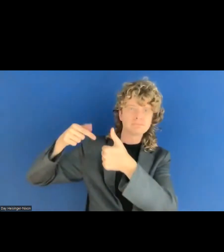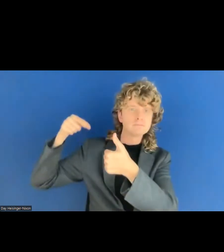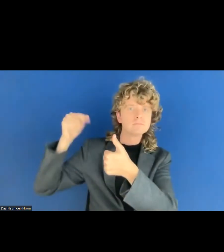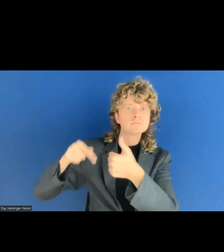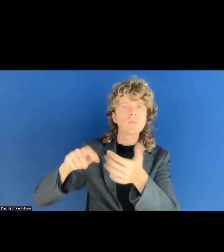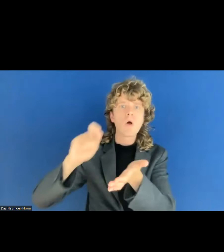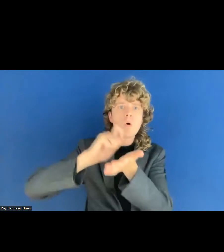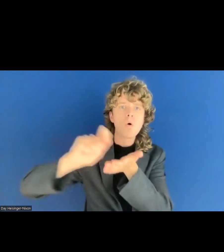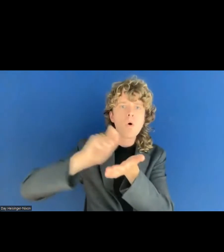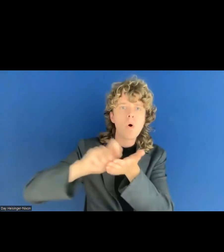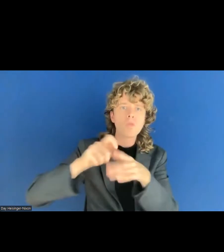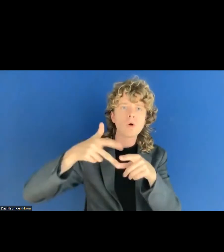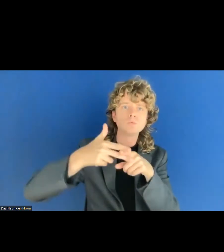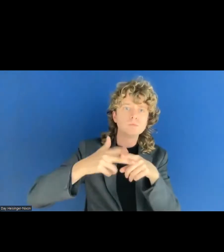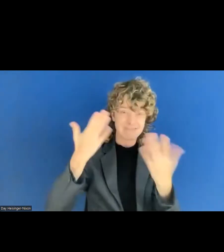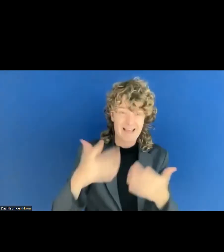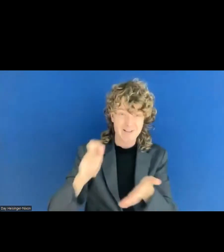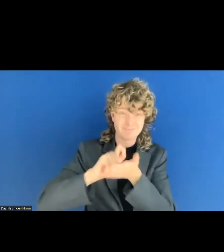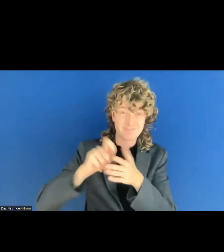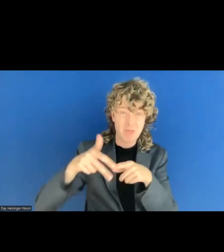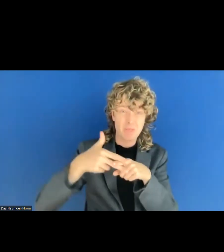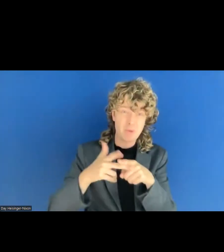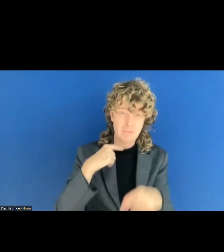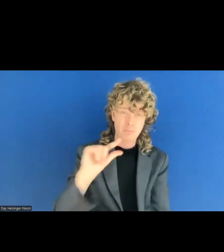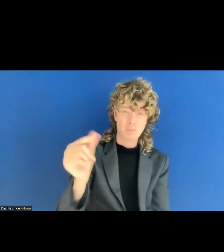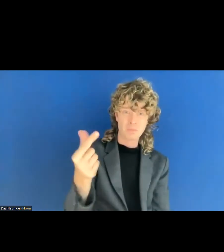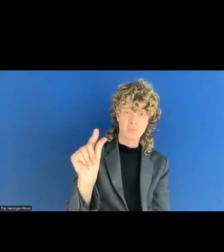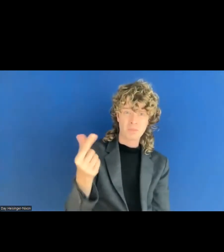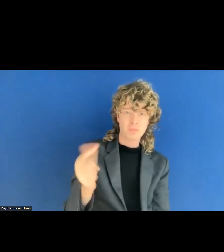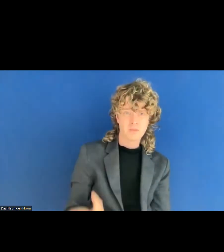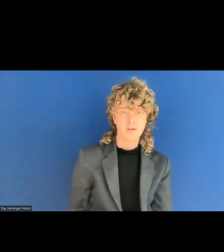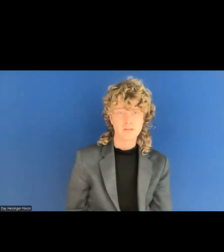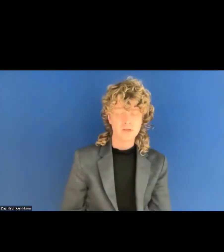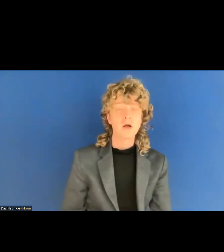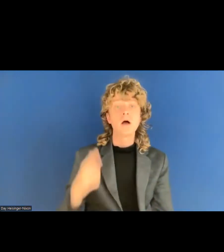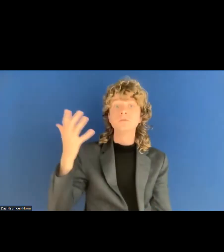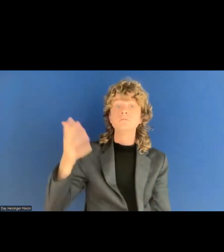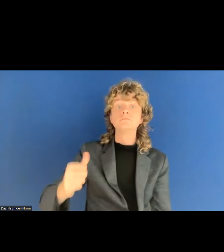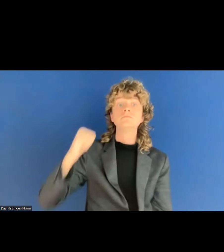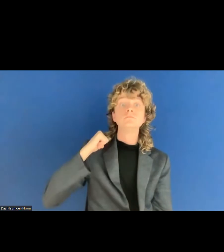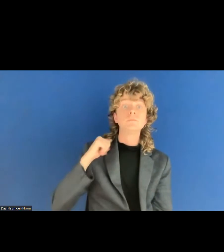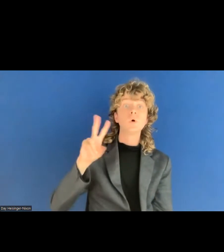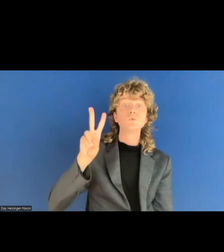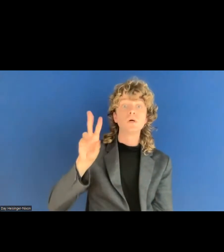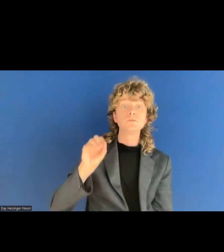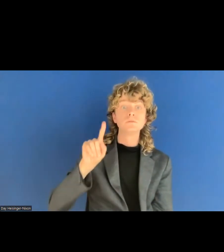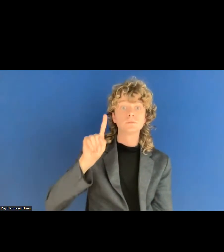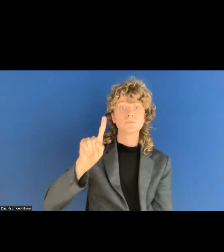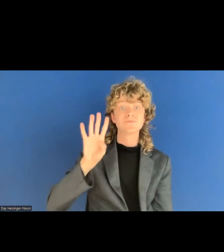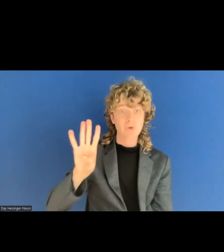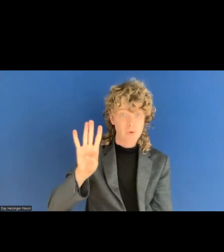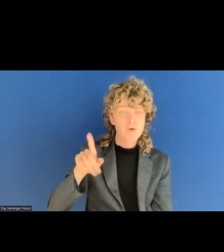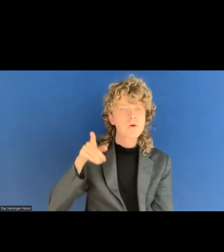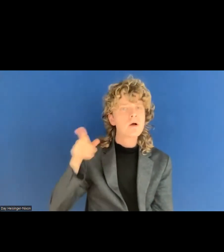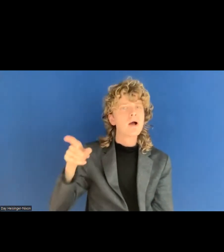short, because back in 2014, there was no official updated standard from